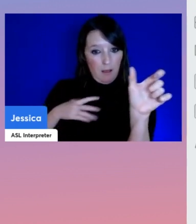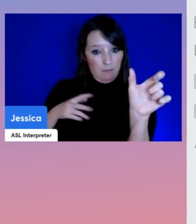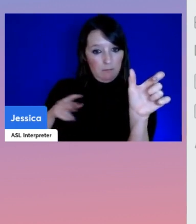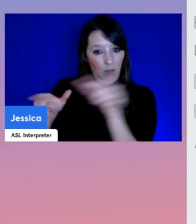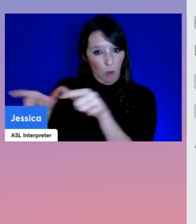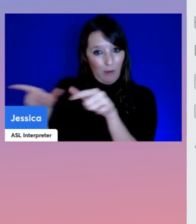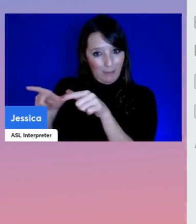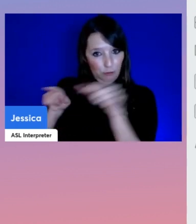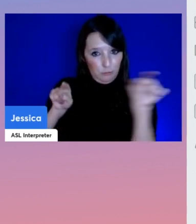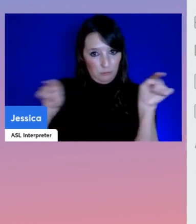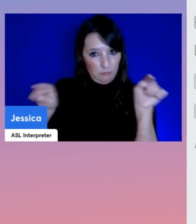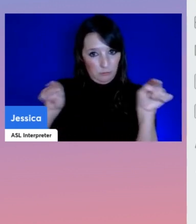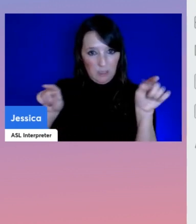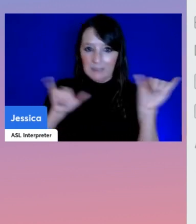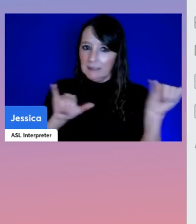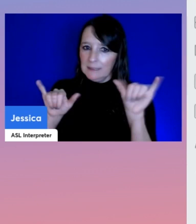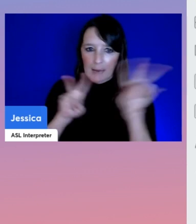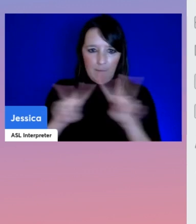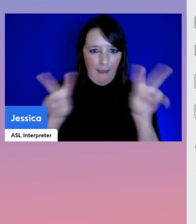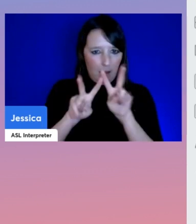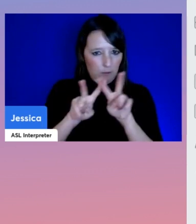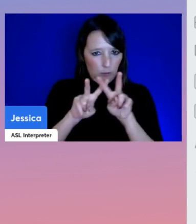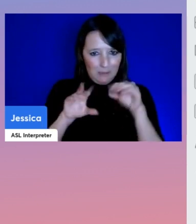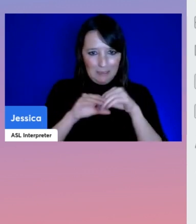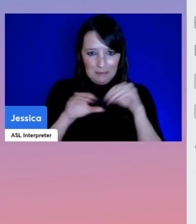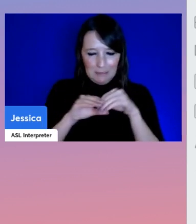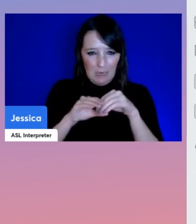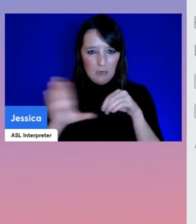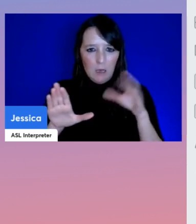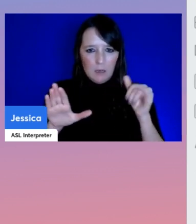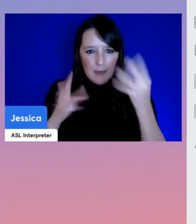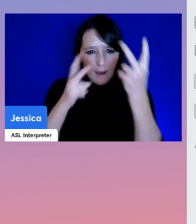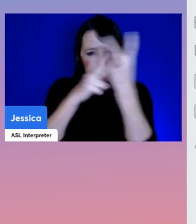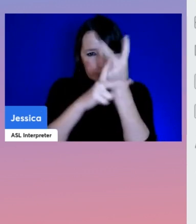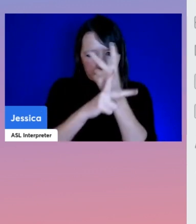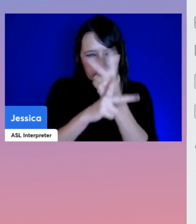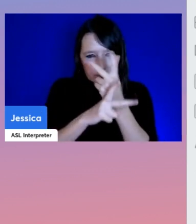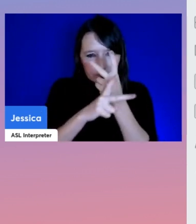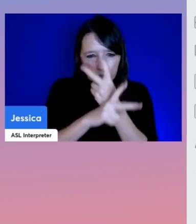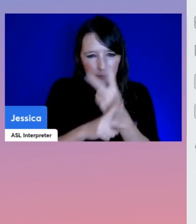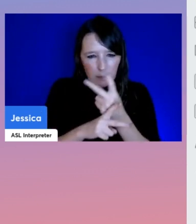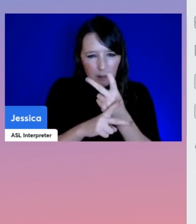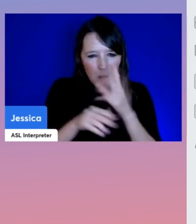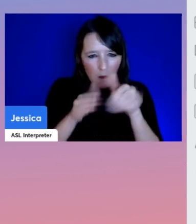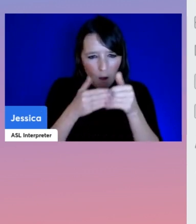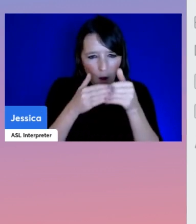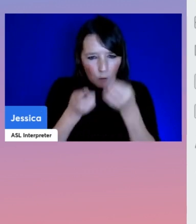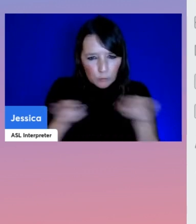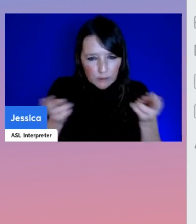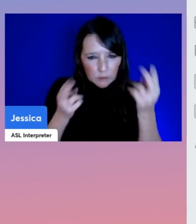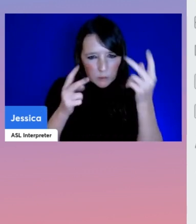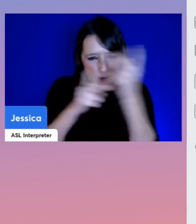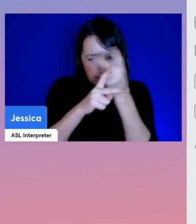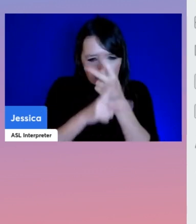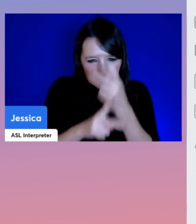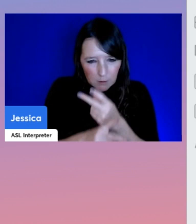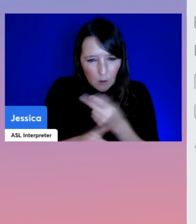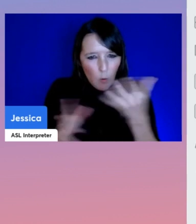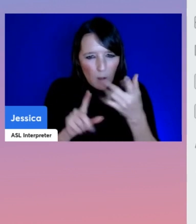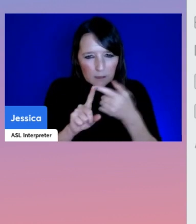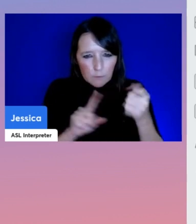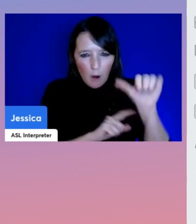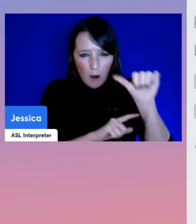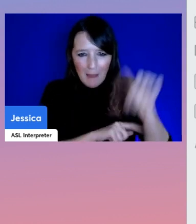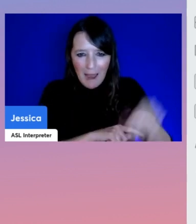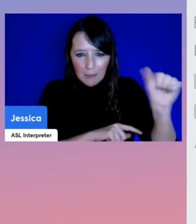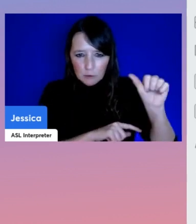in my validation block. Then I'm filtering out all the resources coming from the Azure RM provider